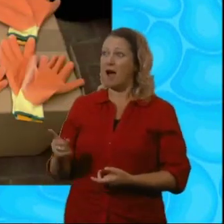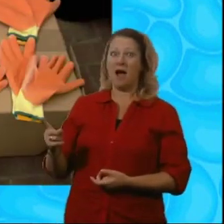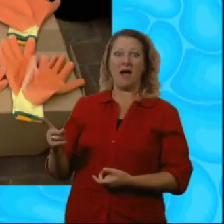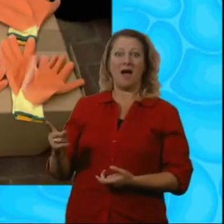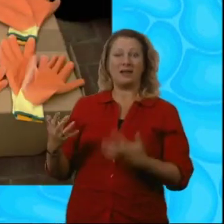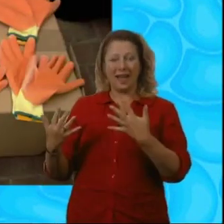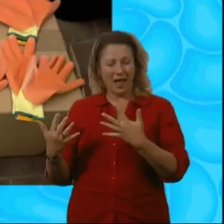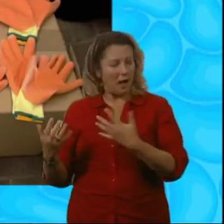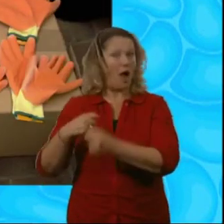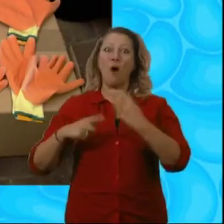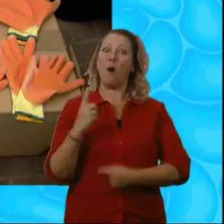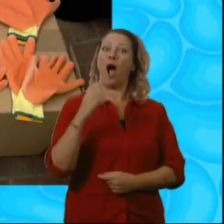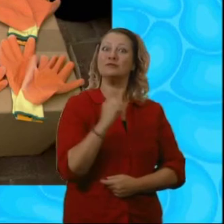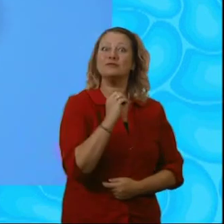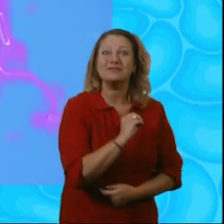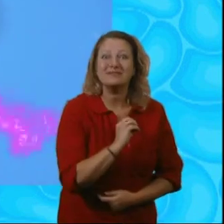10 into 100.